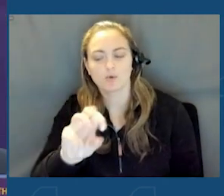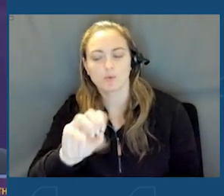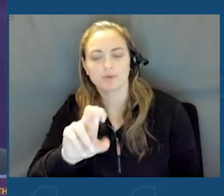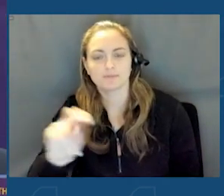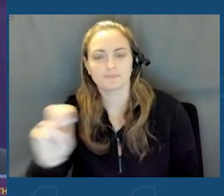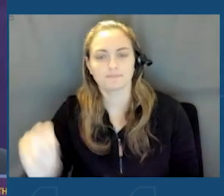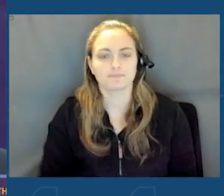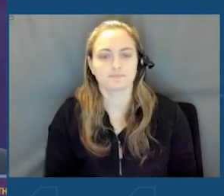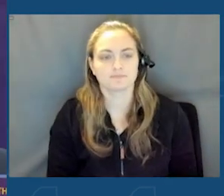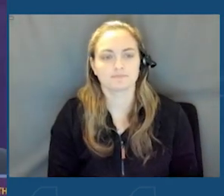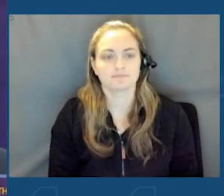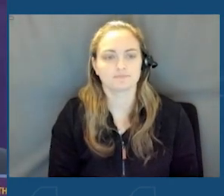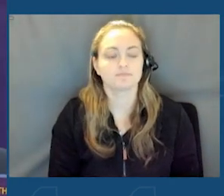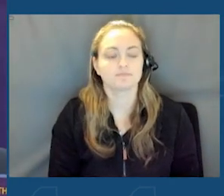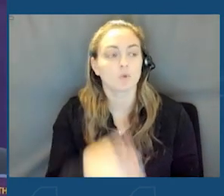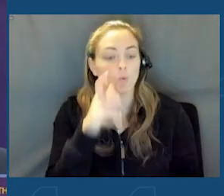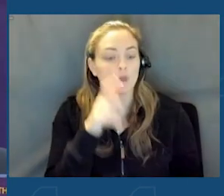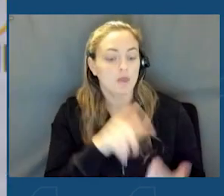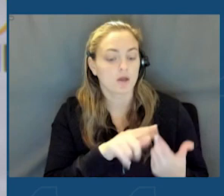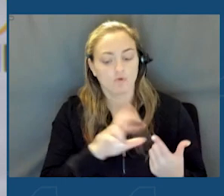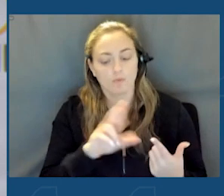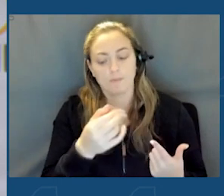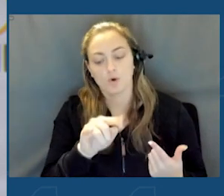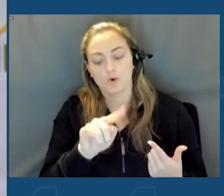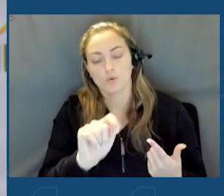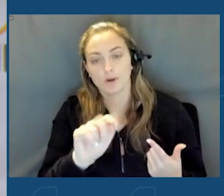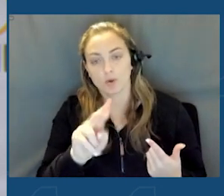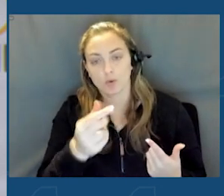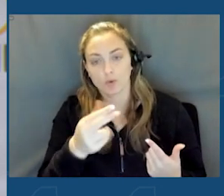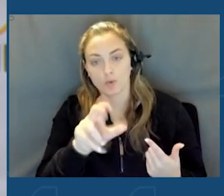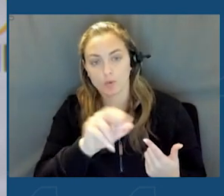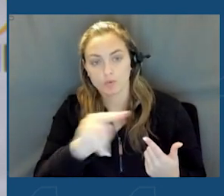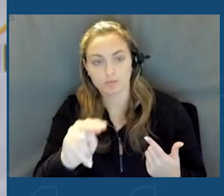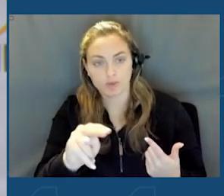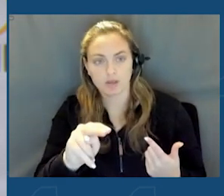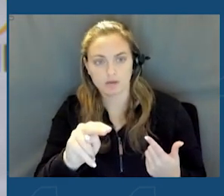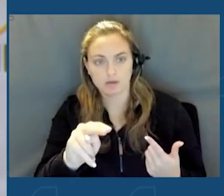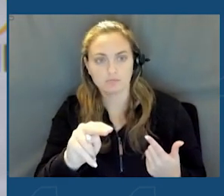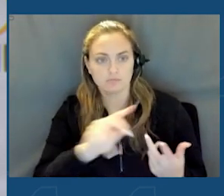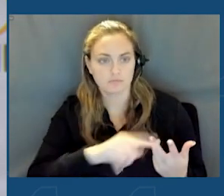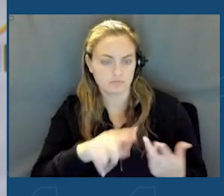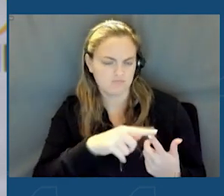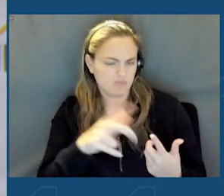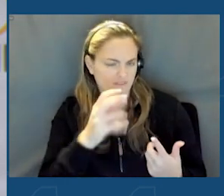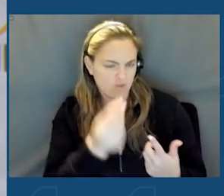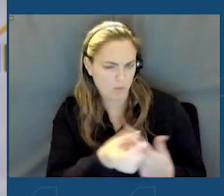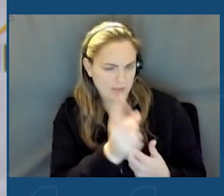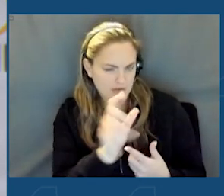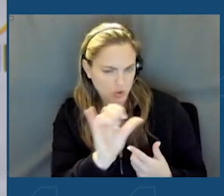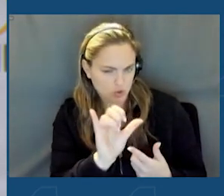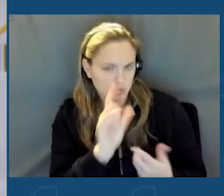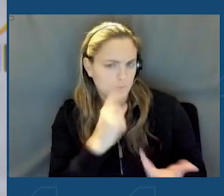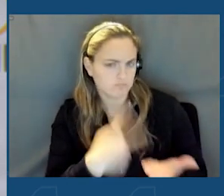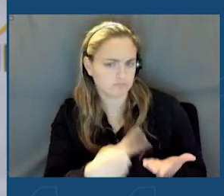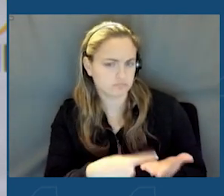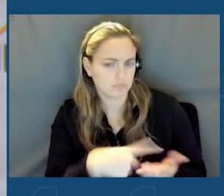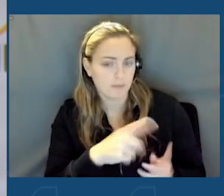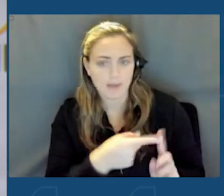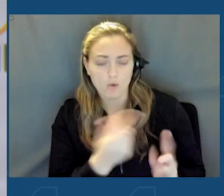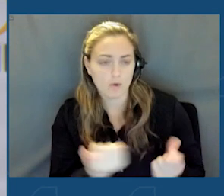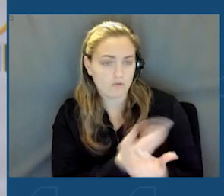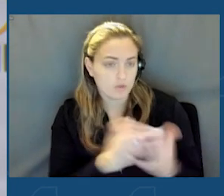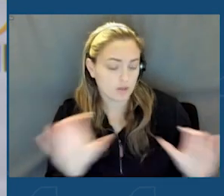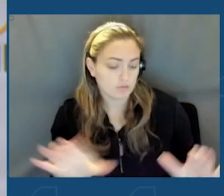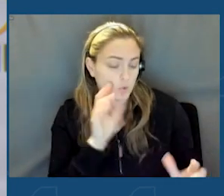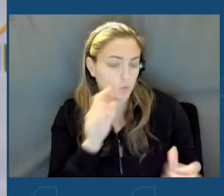You'll be hearing from Margarita Guzman, Executive Director of Violence Prevention. You'll be hearing from her in a couple of minutes to talk about what we're dealing with